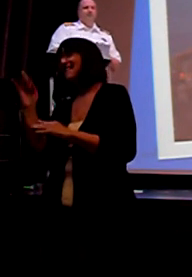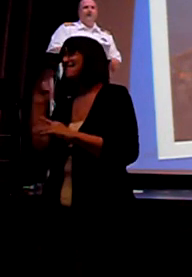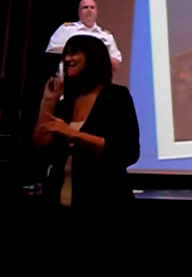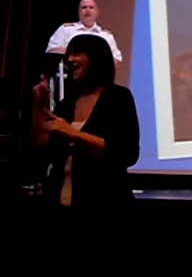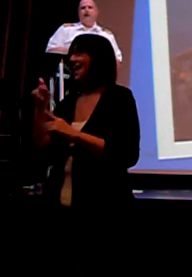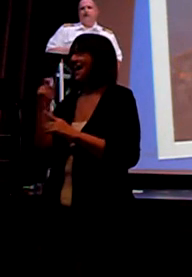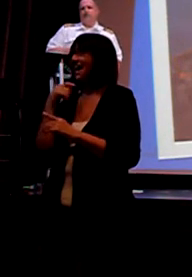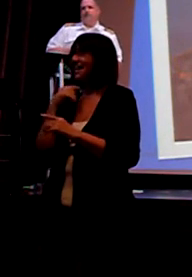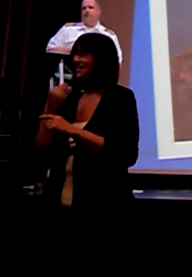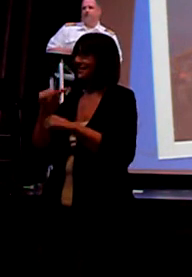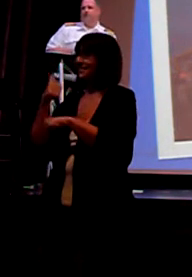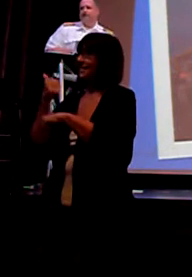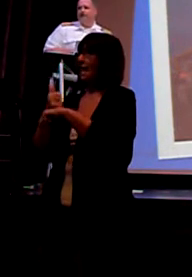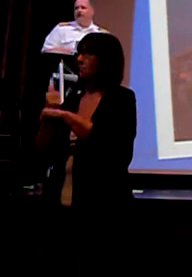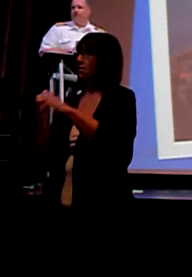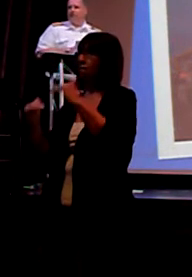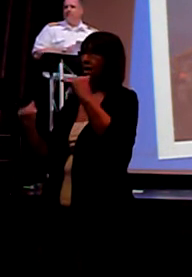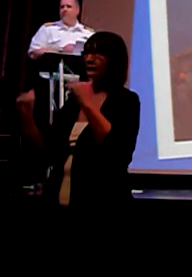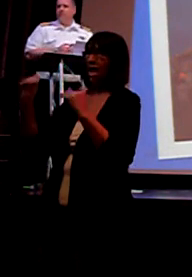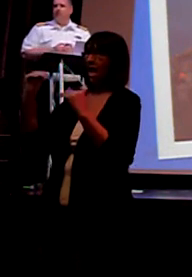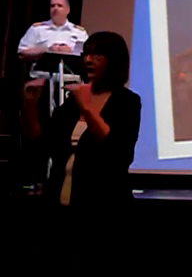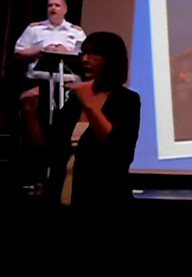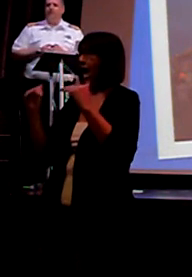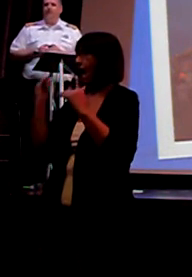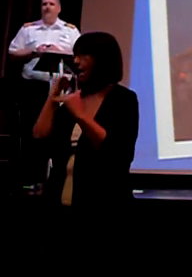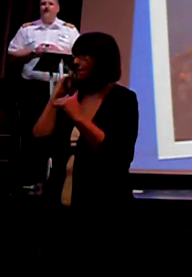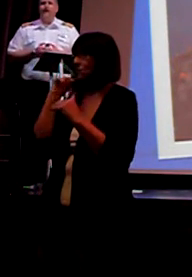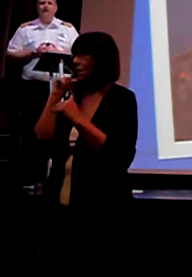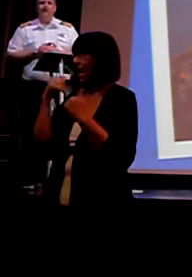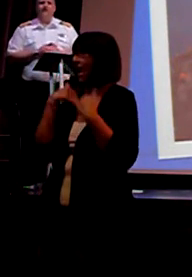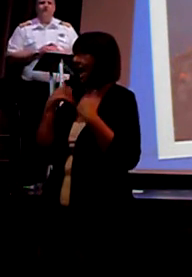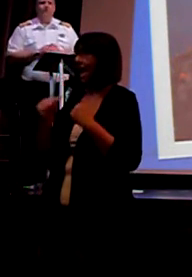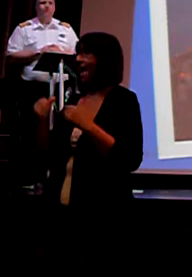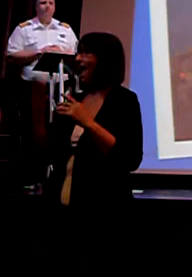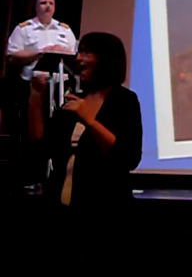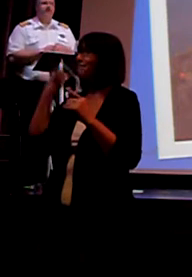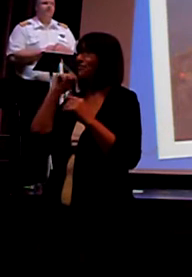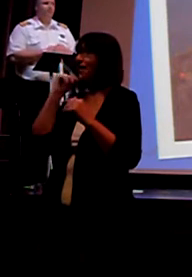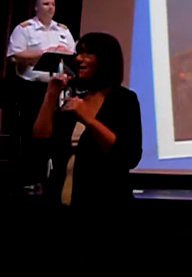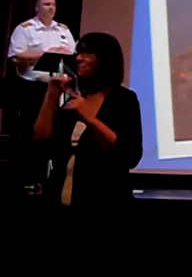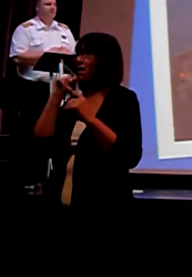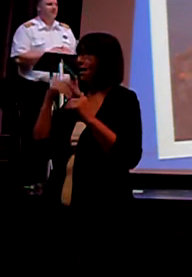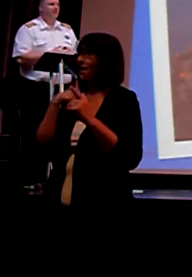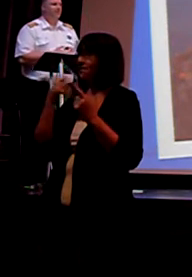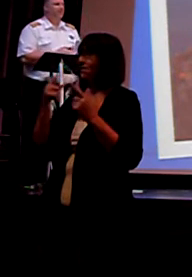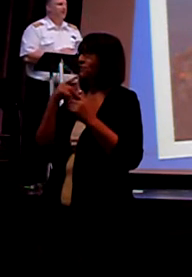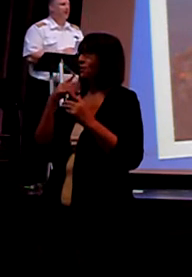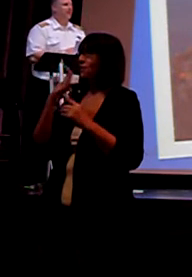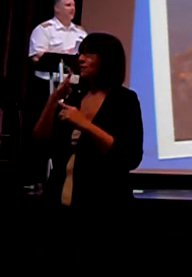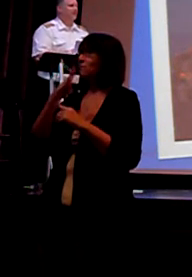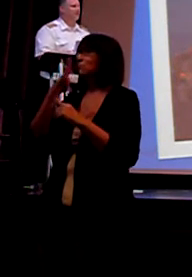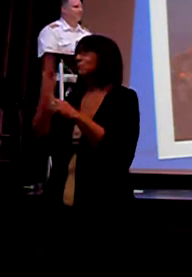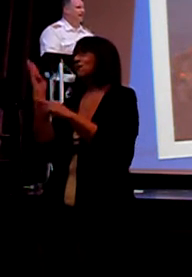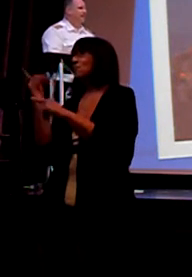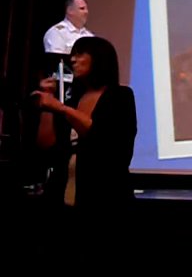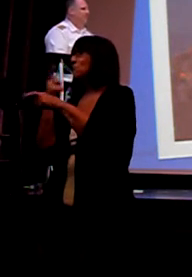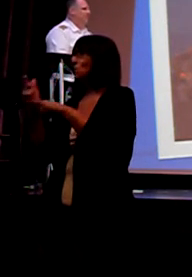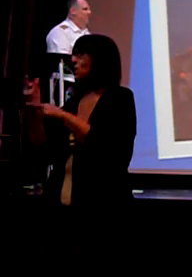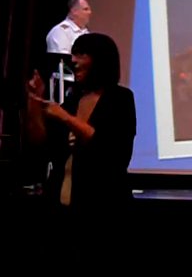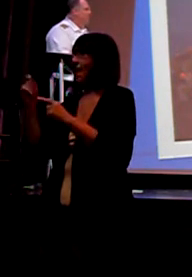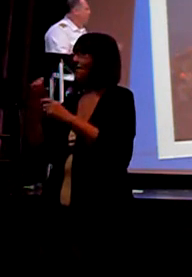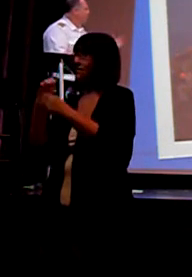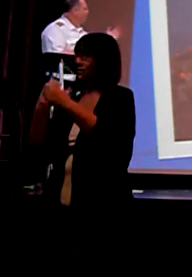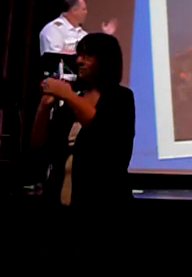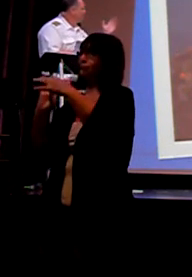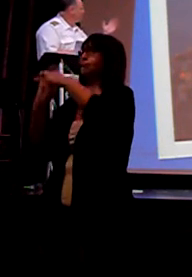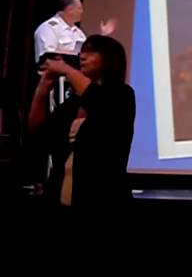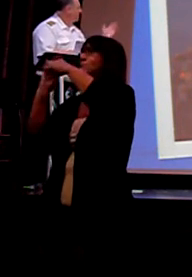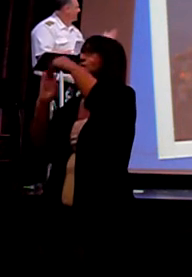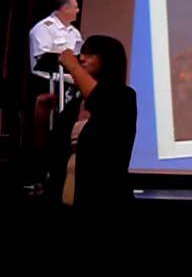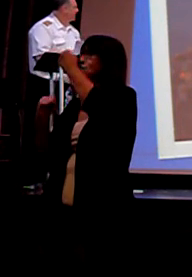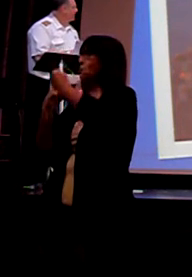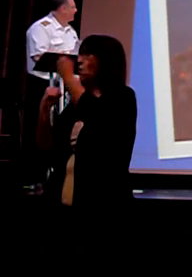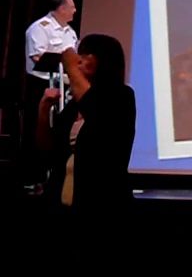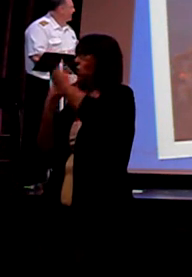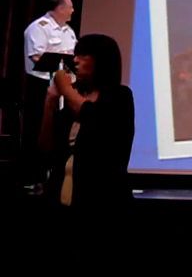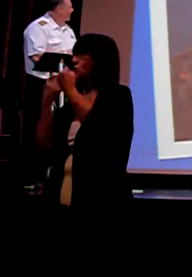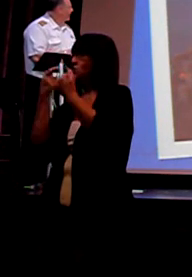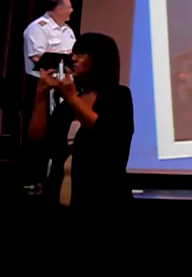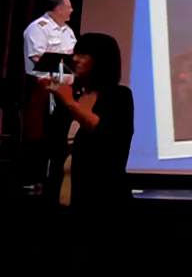be stabilized. Otherwise, we wouldn't have any Leaning Tower of Pisa. We would just have a ruin out of it. So they had to secure it so it